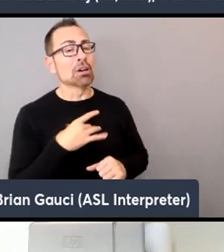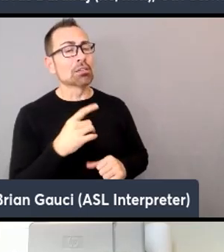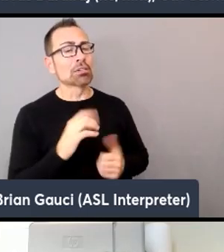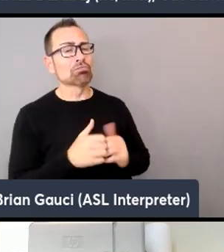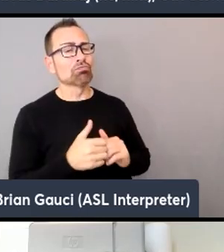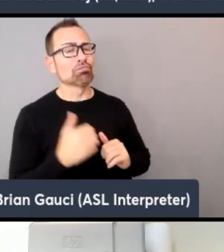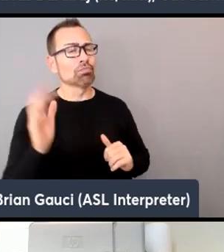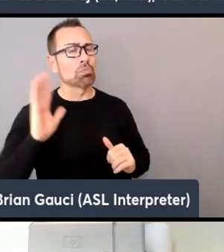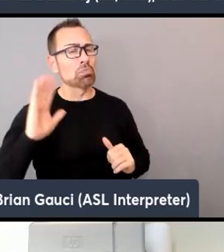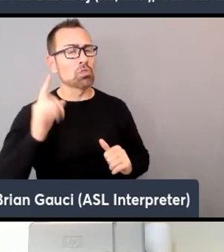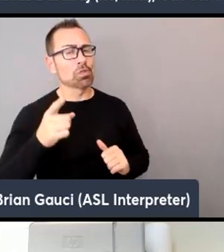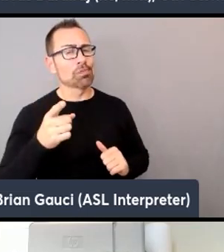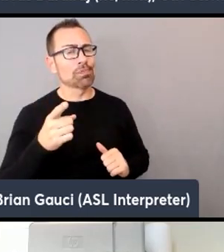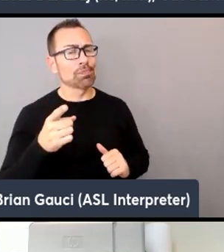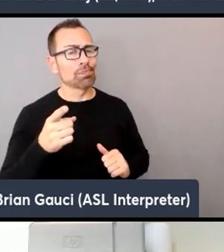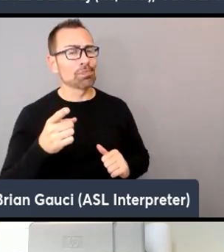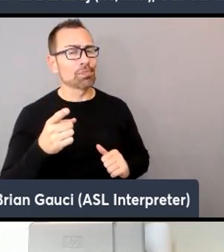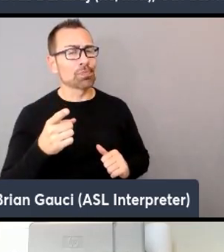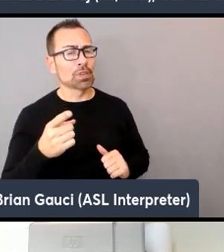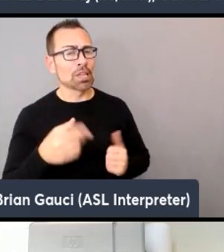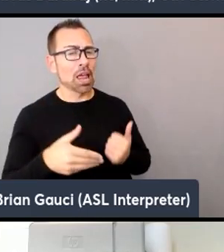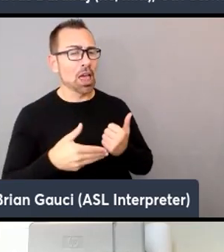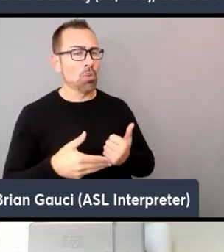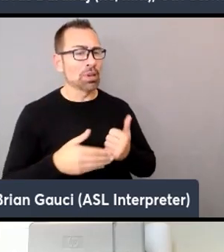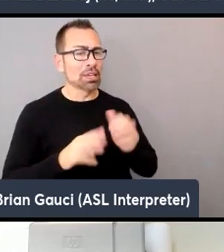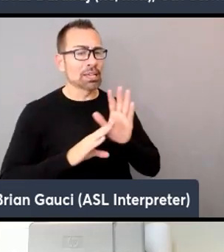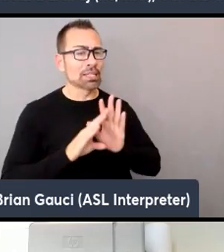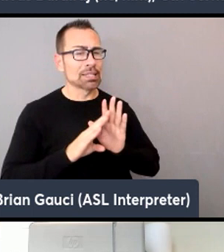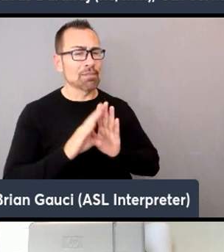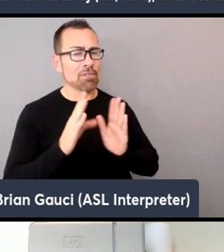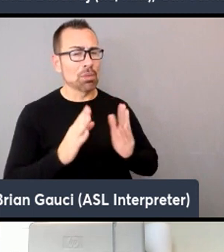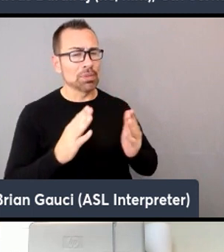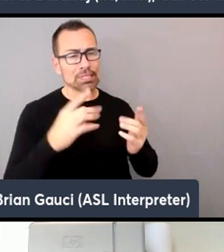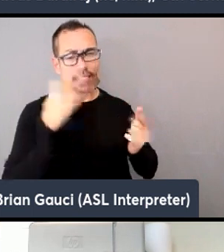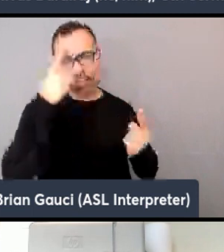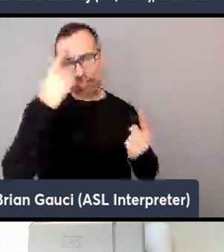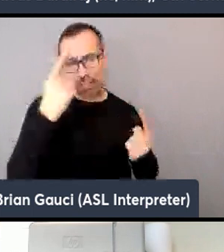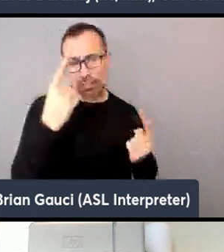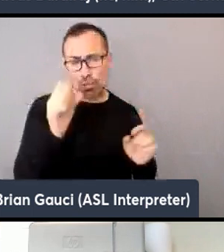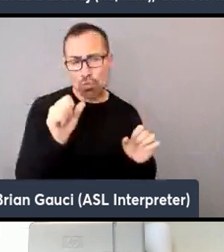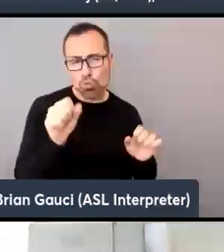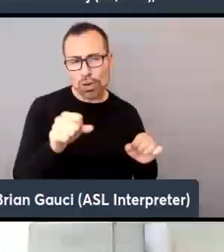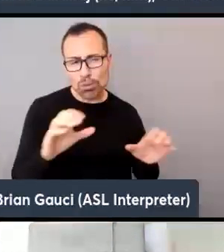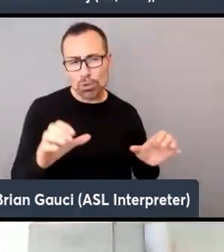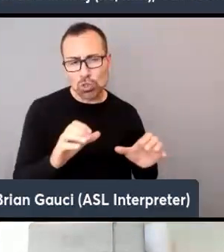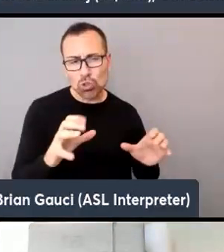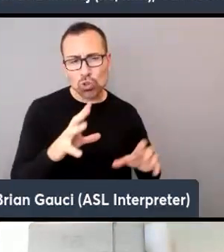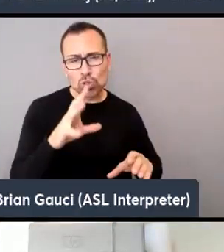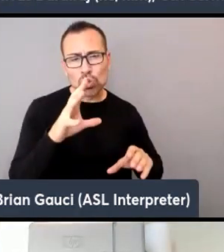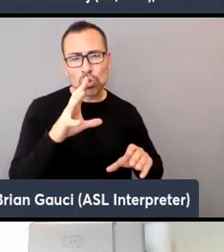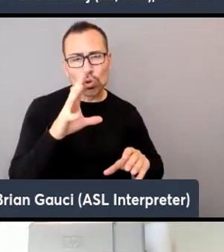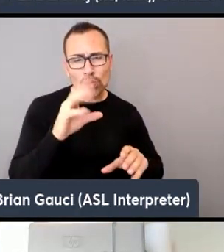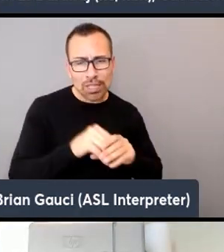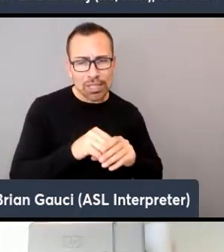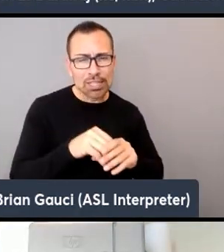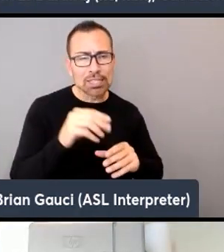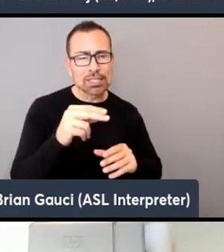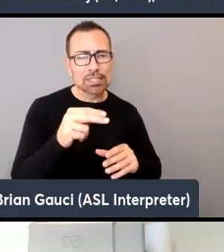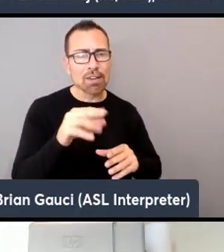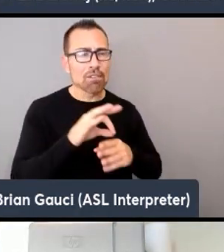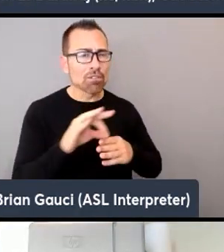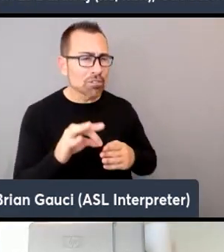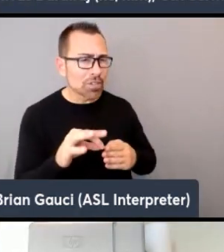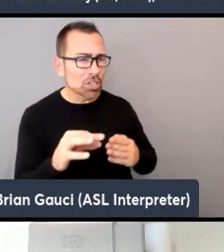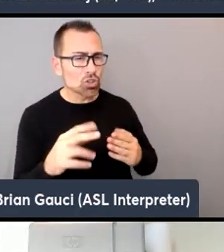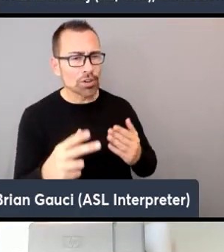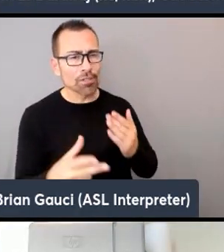you said, kind of helping developers think of what can be done in this fashion with feature flags, and it's just neat to see. Even though I'm